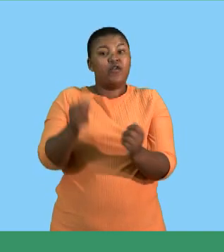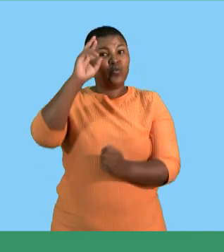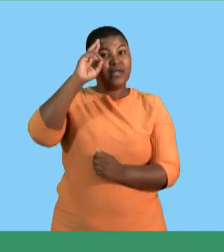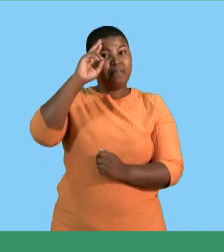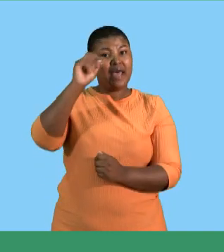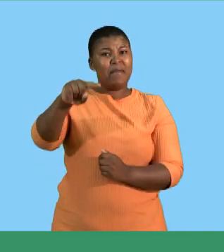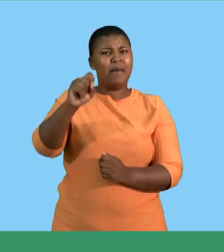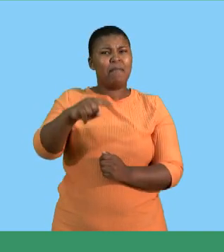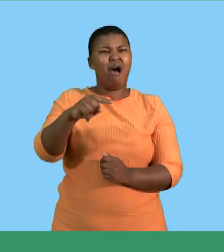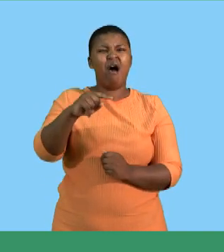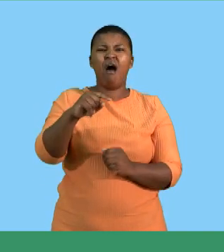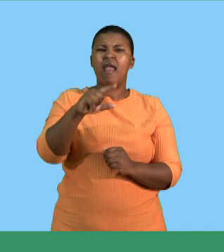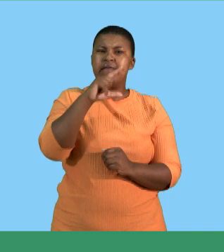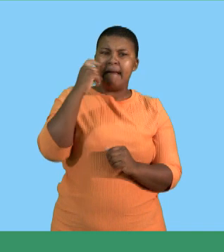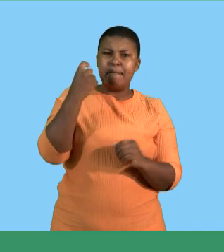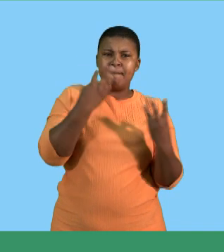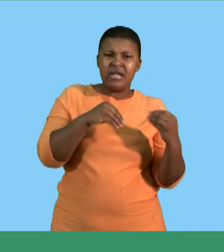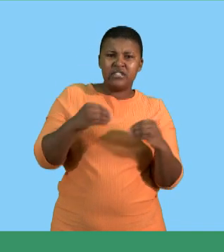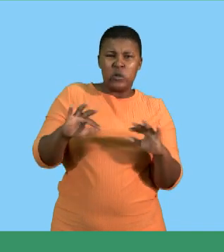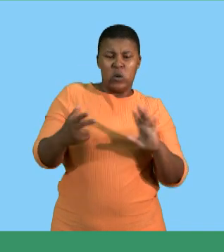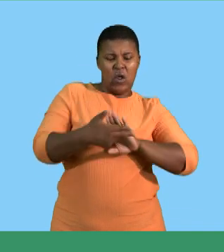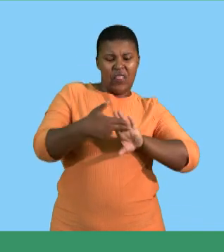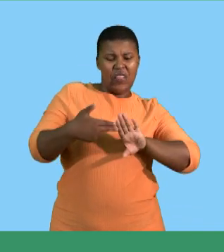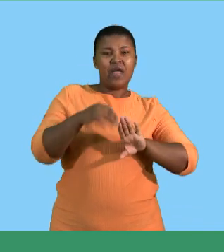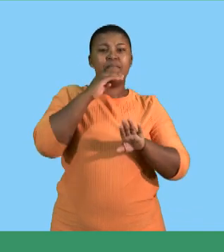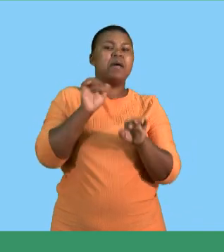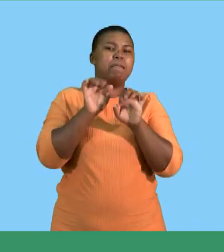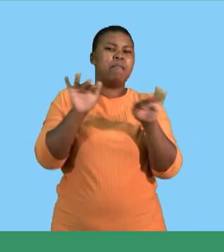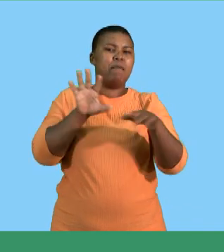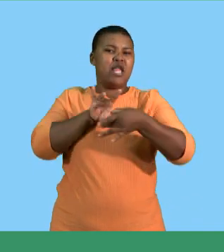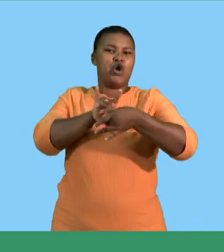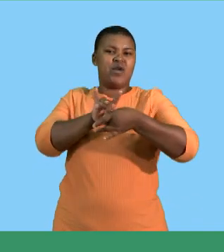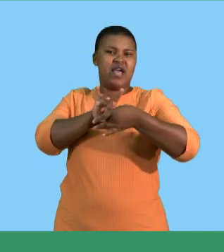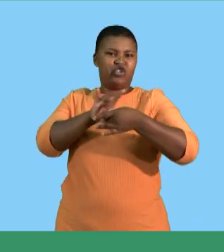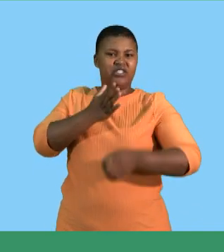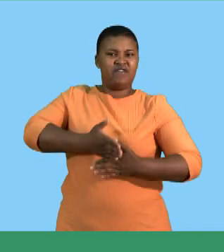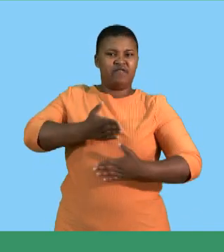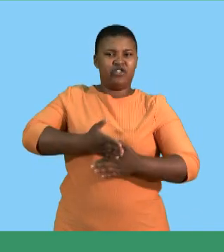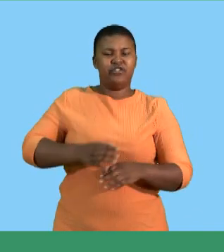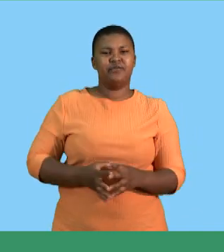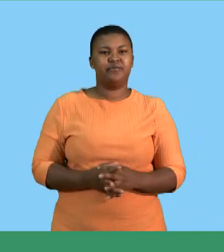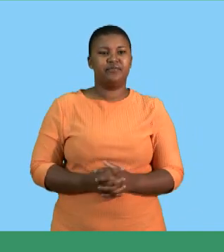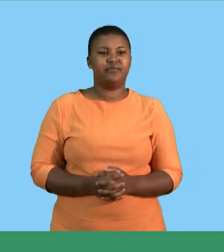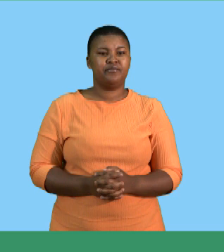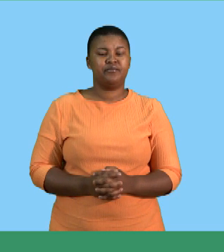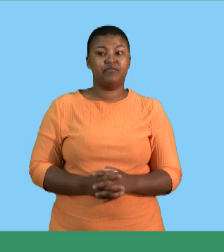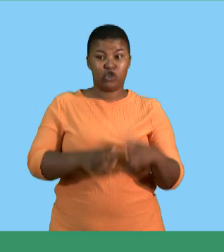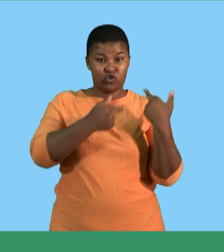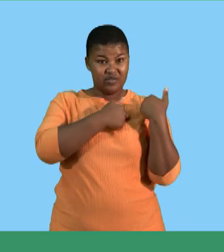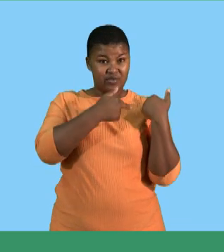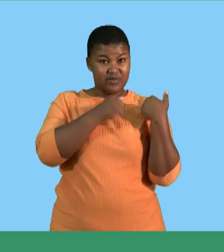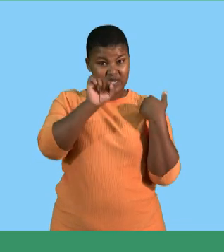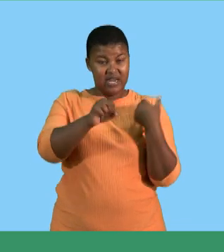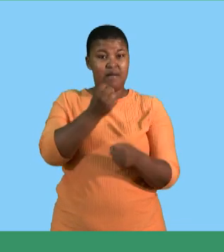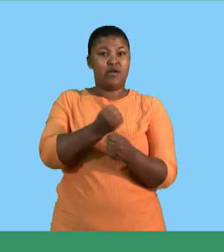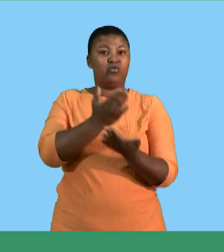So if we can remember, the image of the business is our public relations function's job. It's